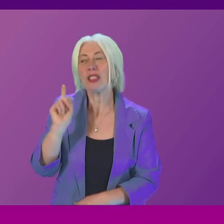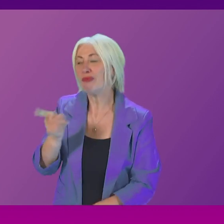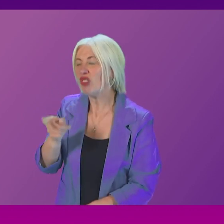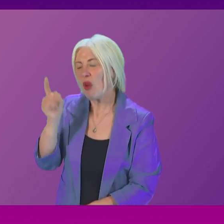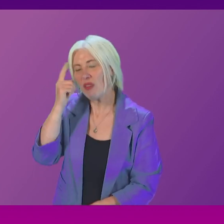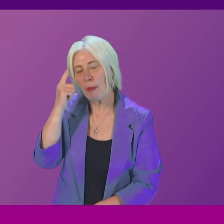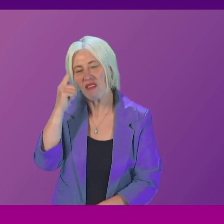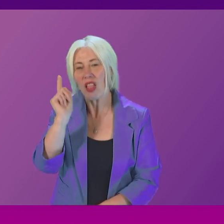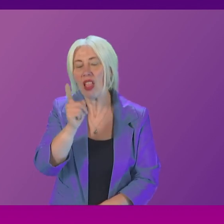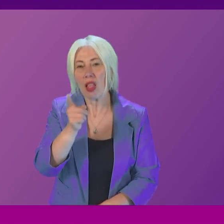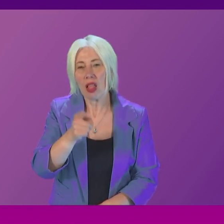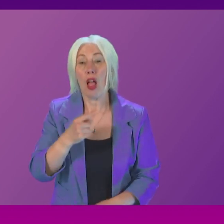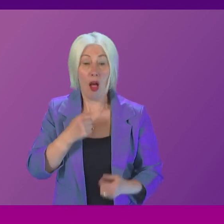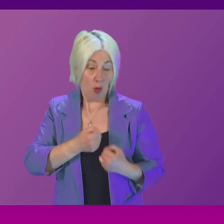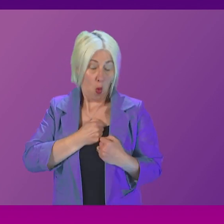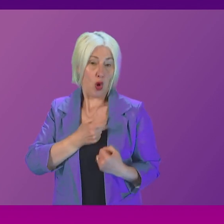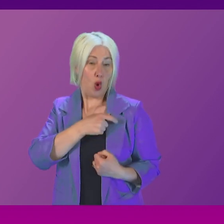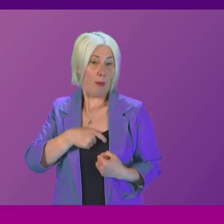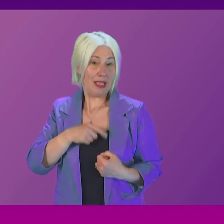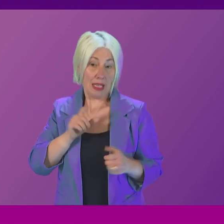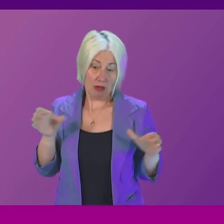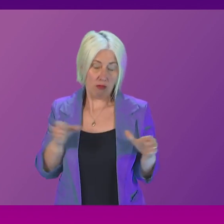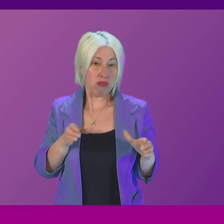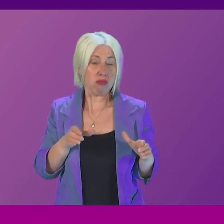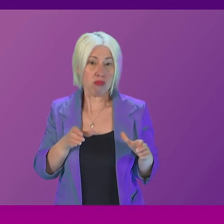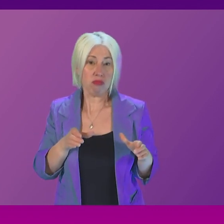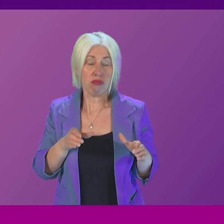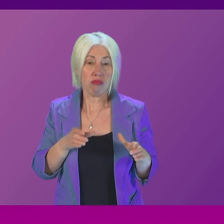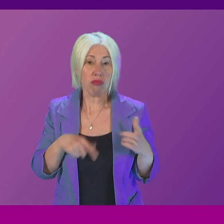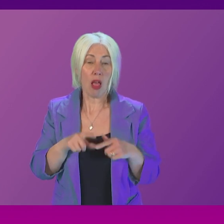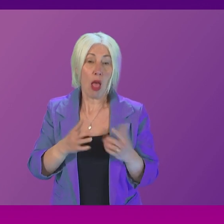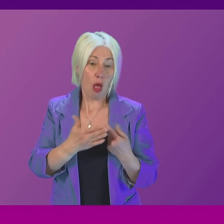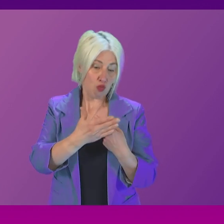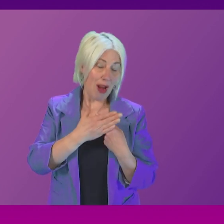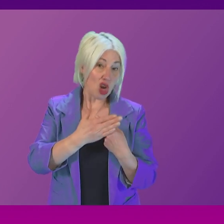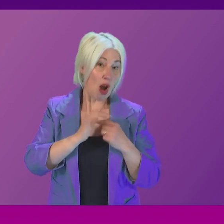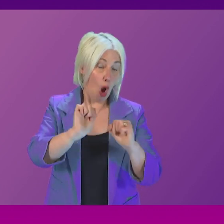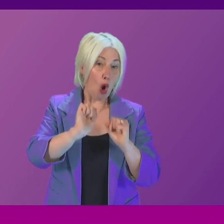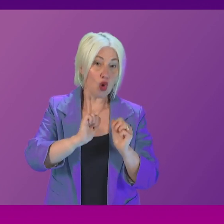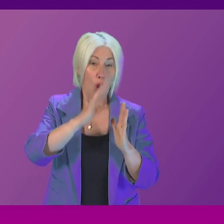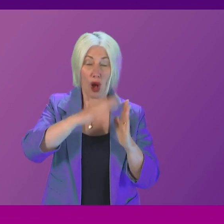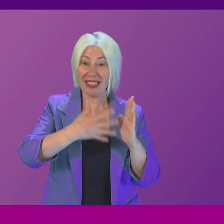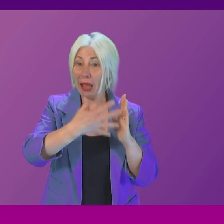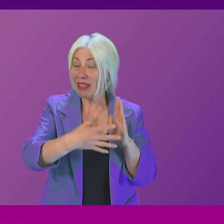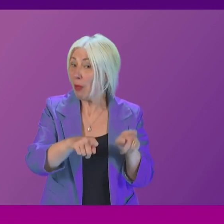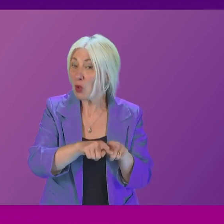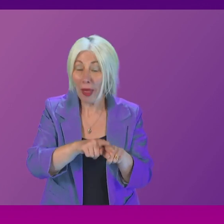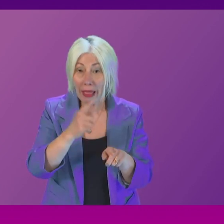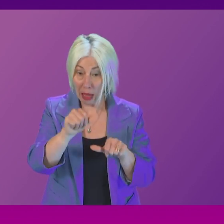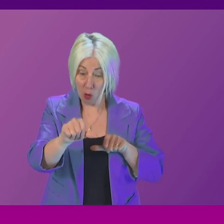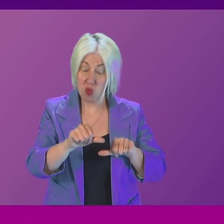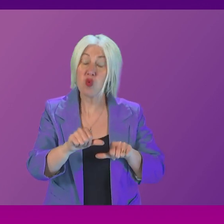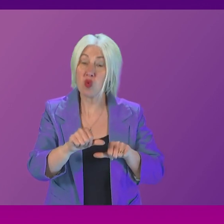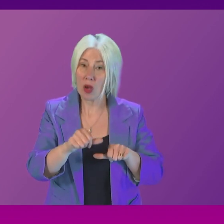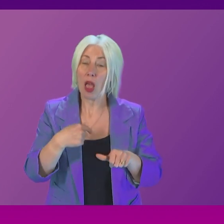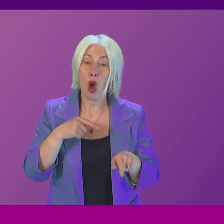of your own committees collectively, the pressures on your timetable, which I know can often be tight, and we do our